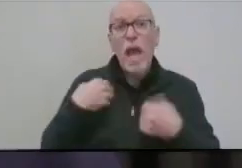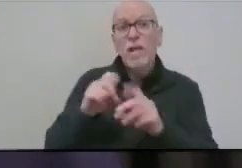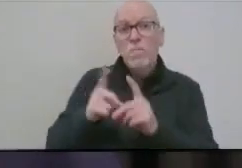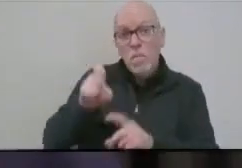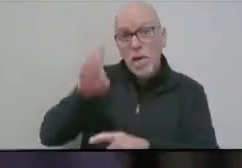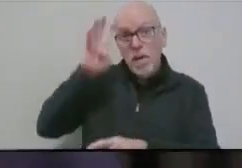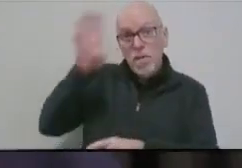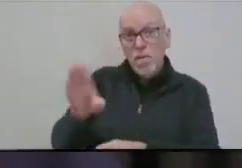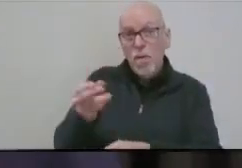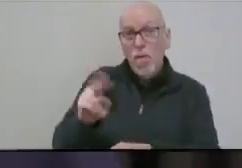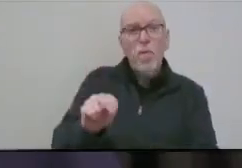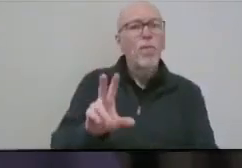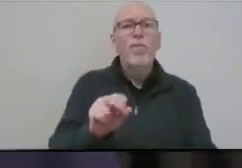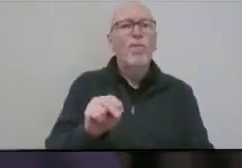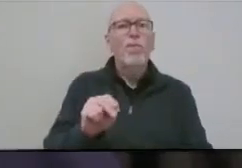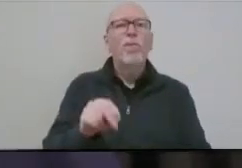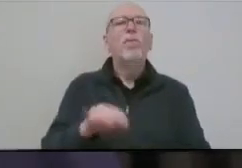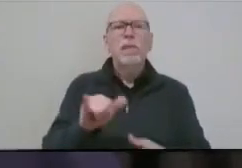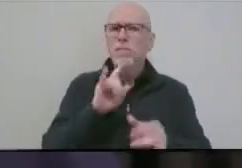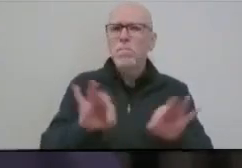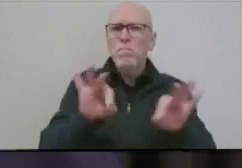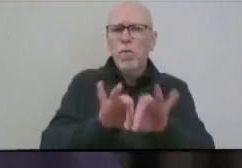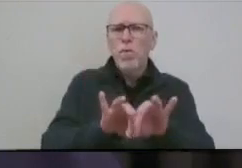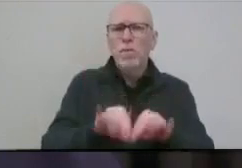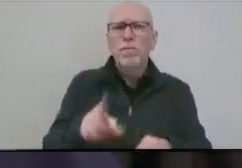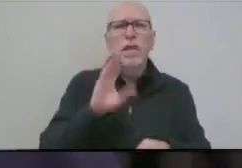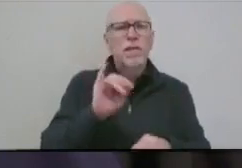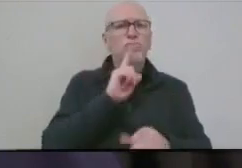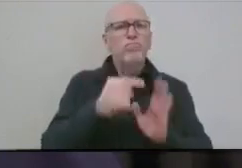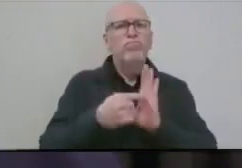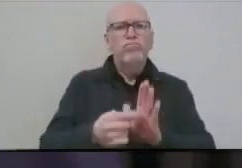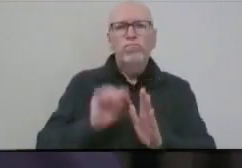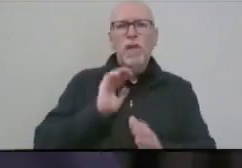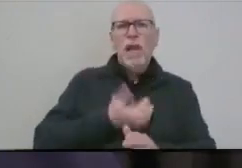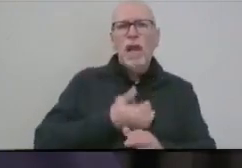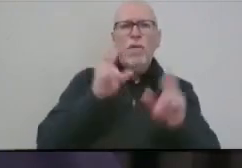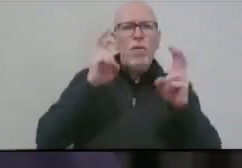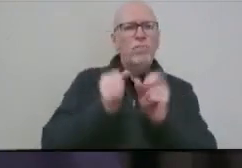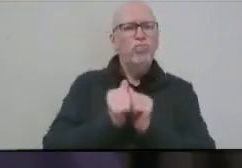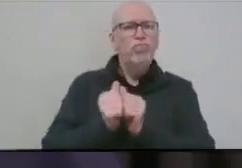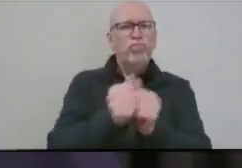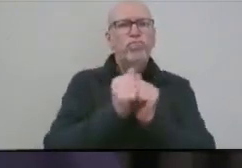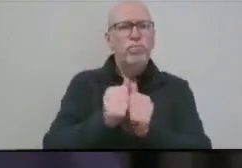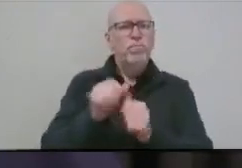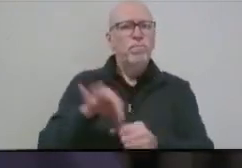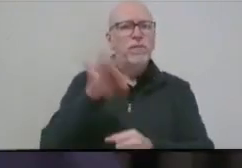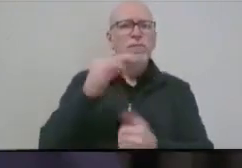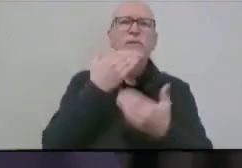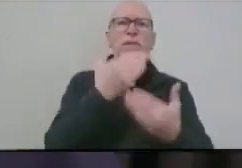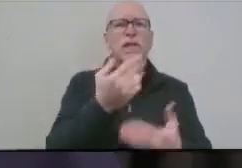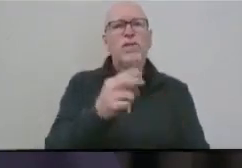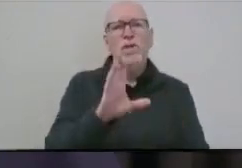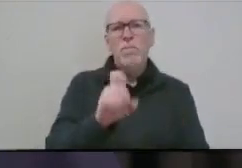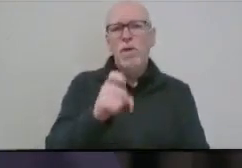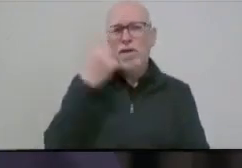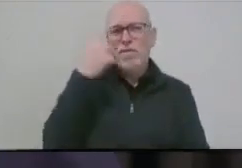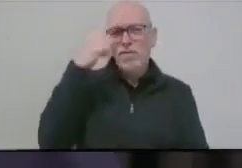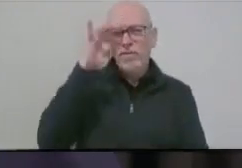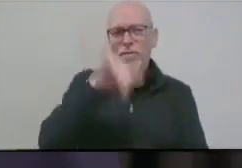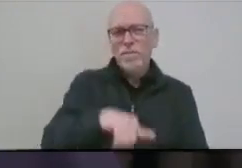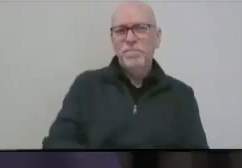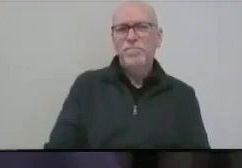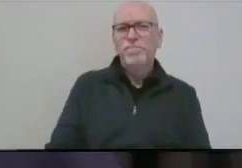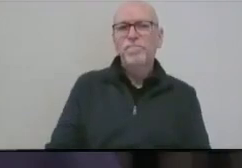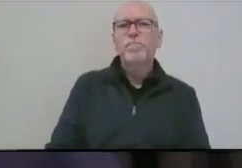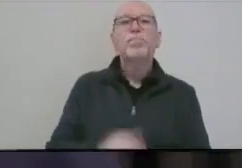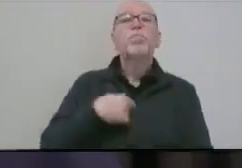alone. This is important and indicative of our In This Together spirit. Thank you for that, Dr. Box. We also recognize